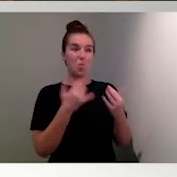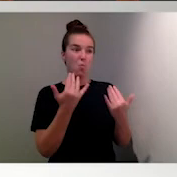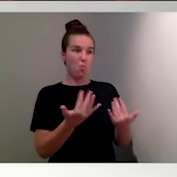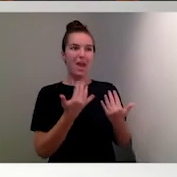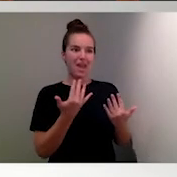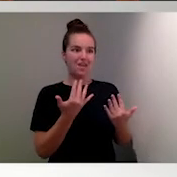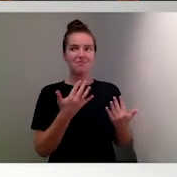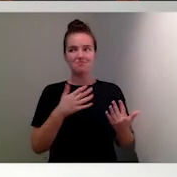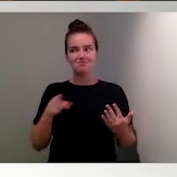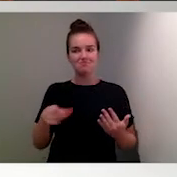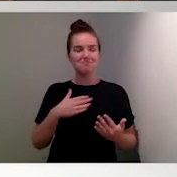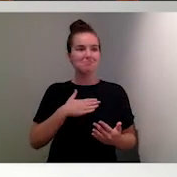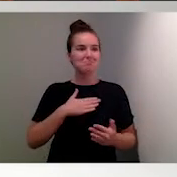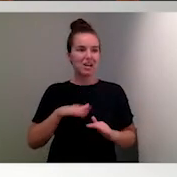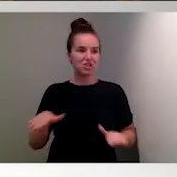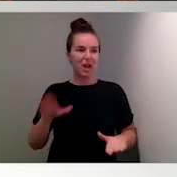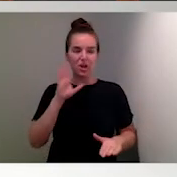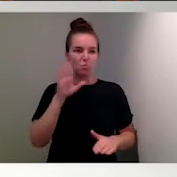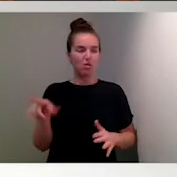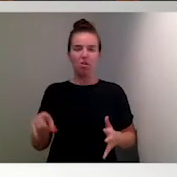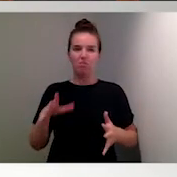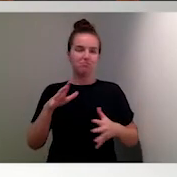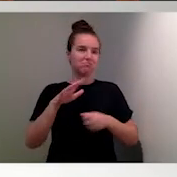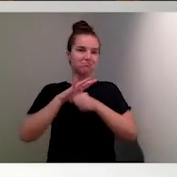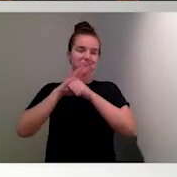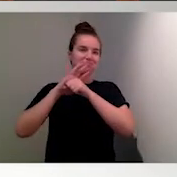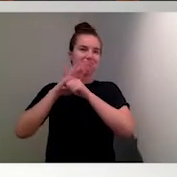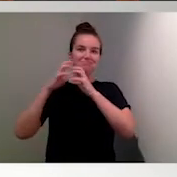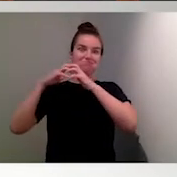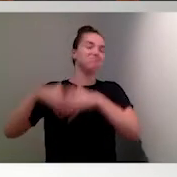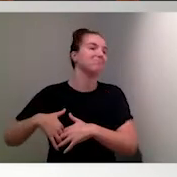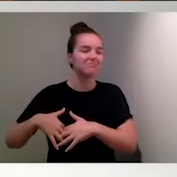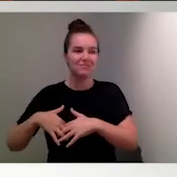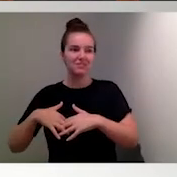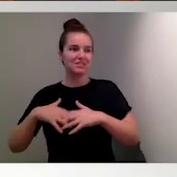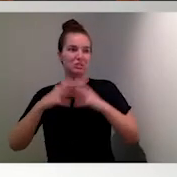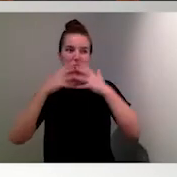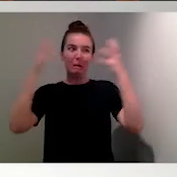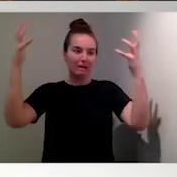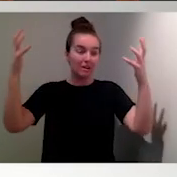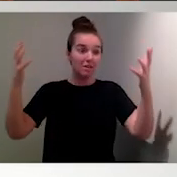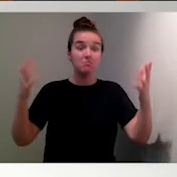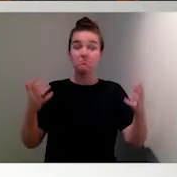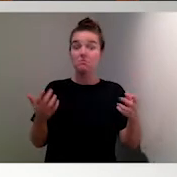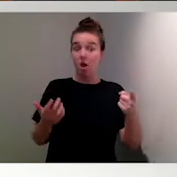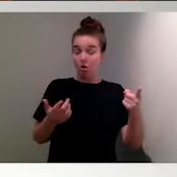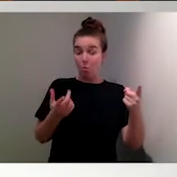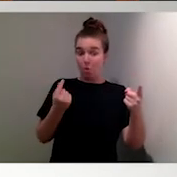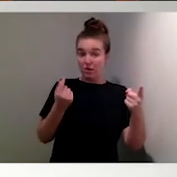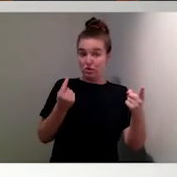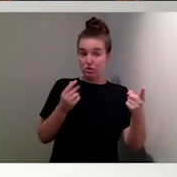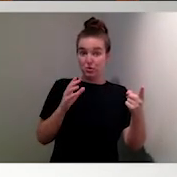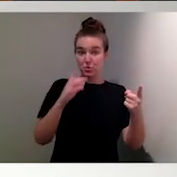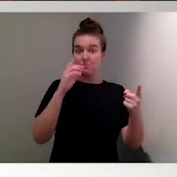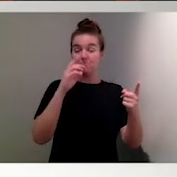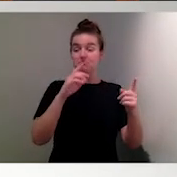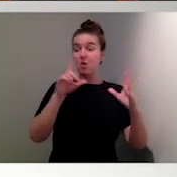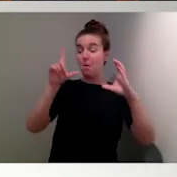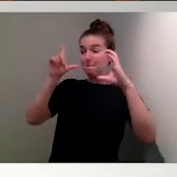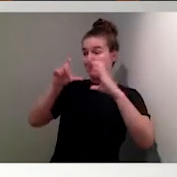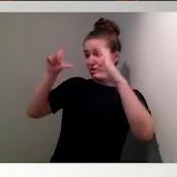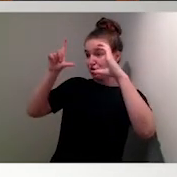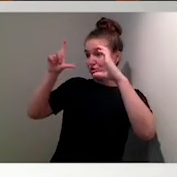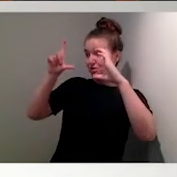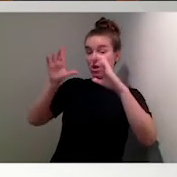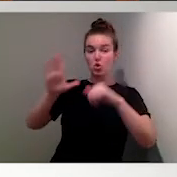that. And they will take your picture and scan the bands of everyone in your party, or if you don't have magic